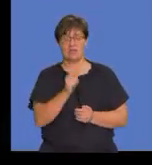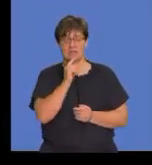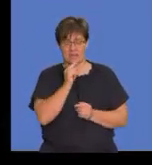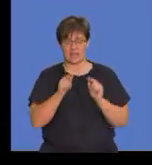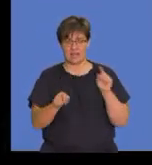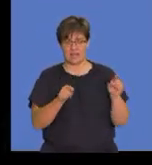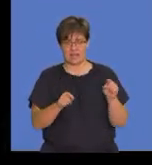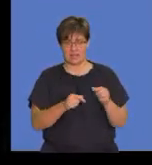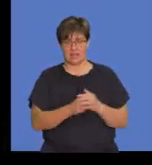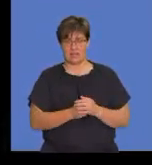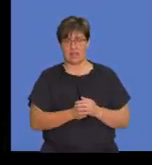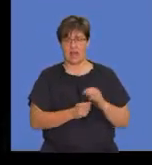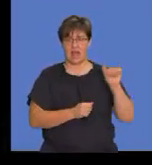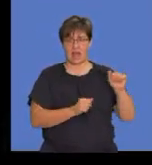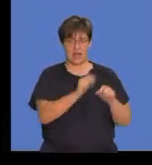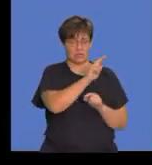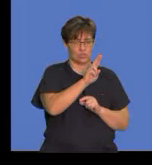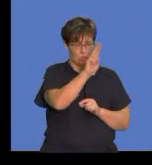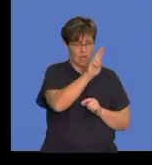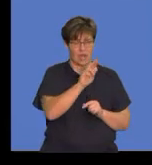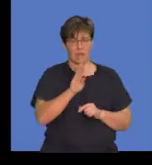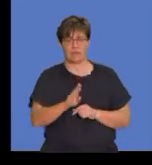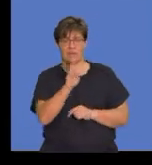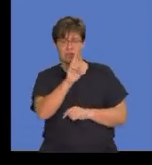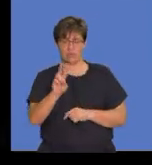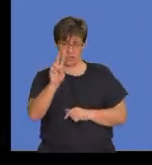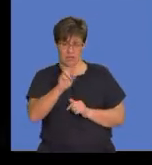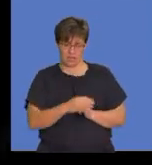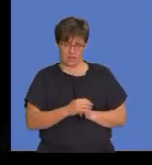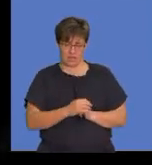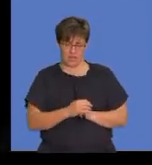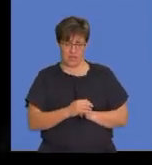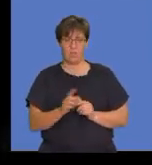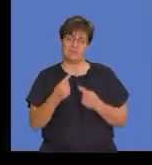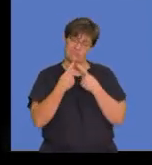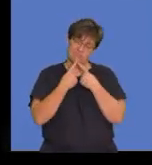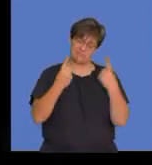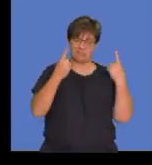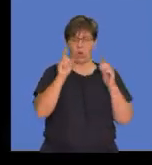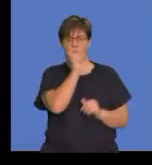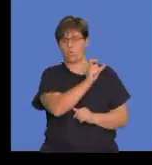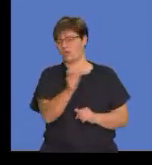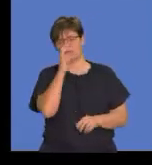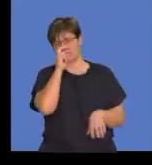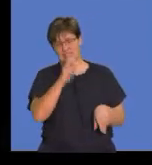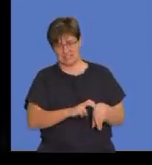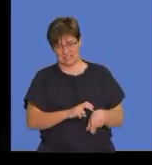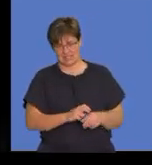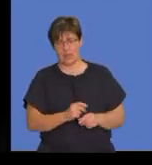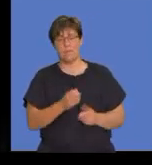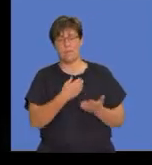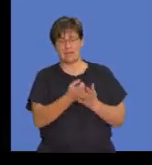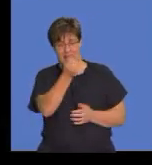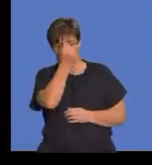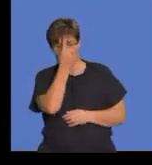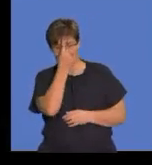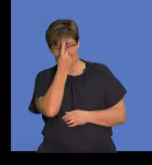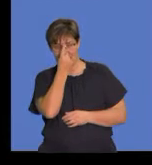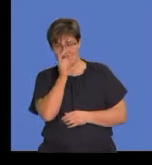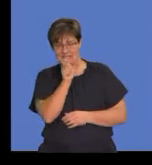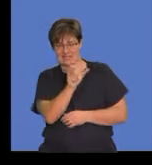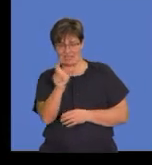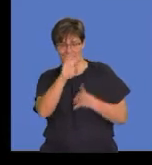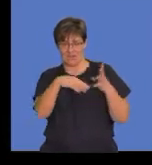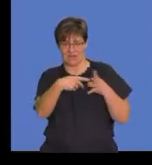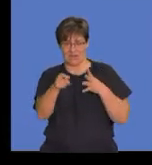see, it's a squared plus b squared. But you won't be required really to state it in words. You just need to understand